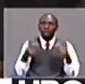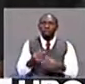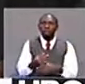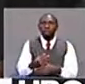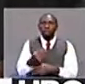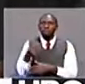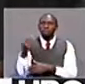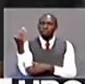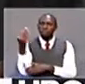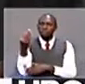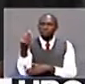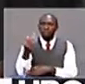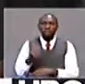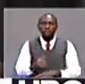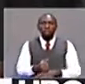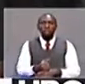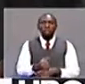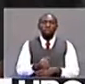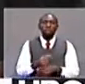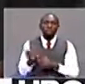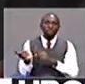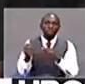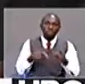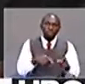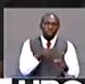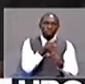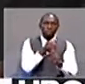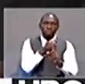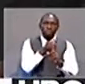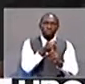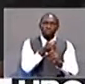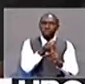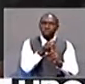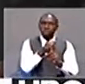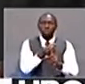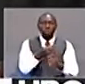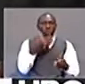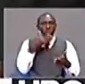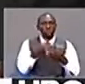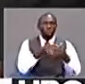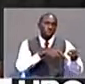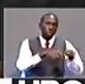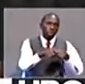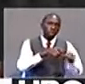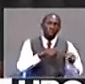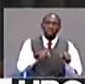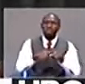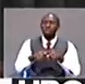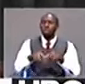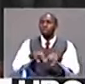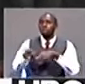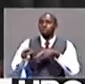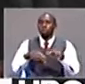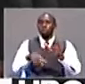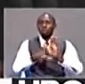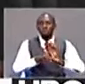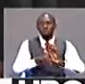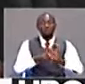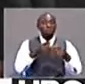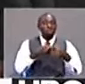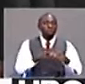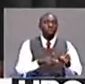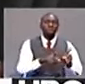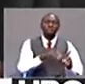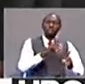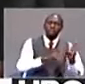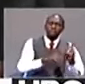laity, come up and advocate for good governance and rule of law. Expose the dictators, the